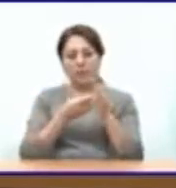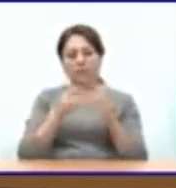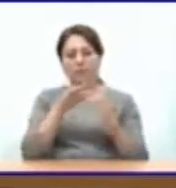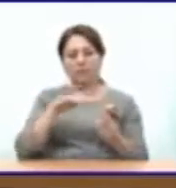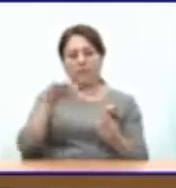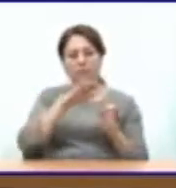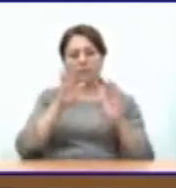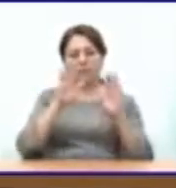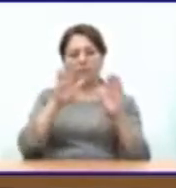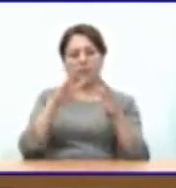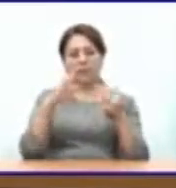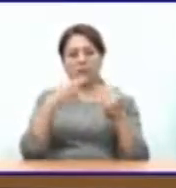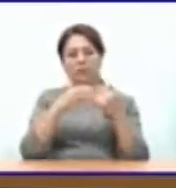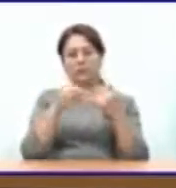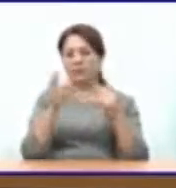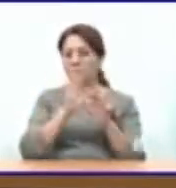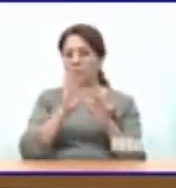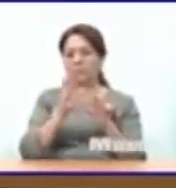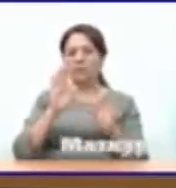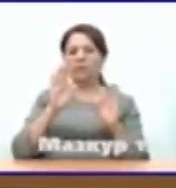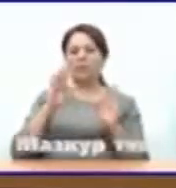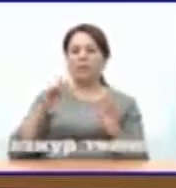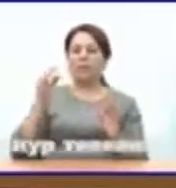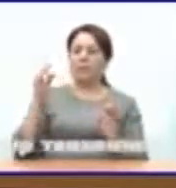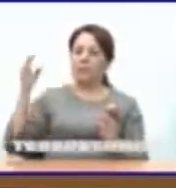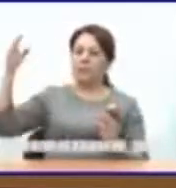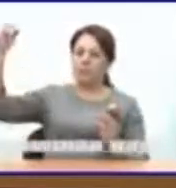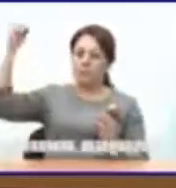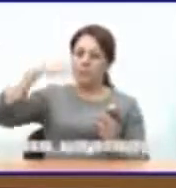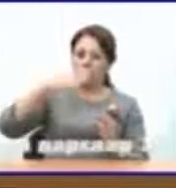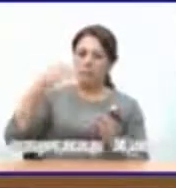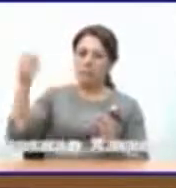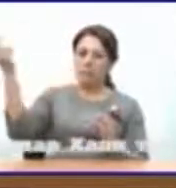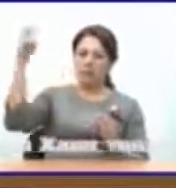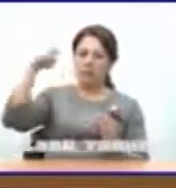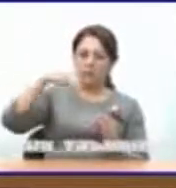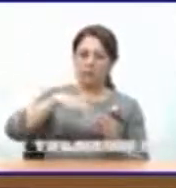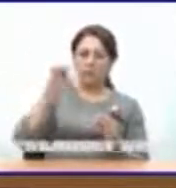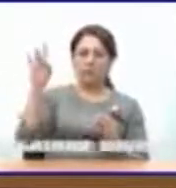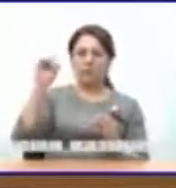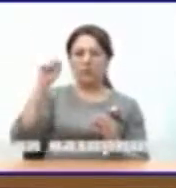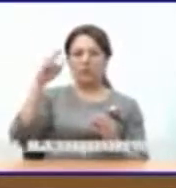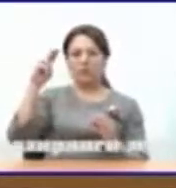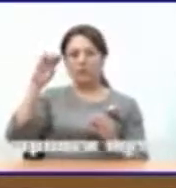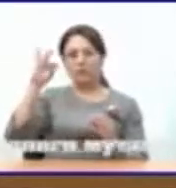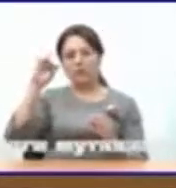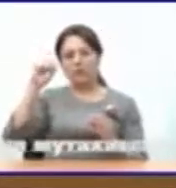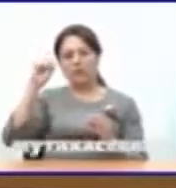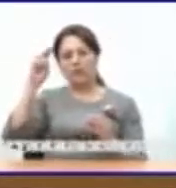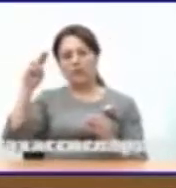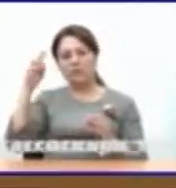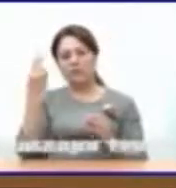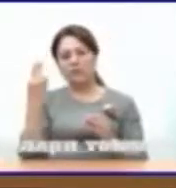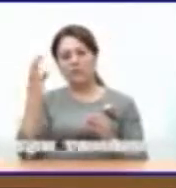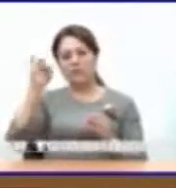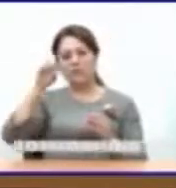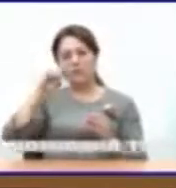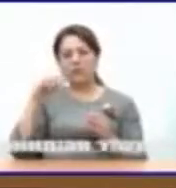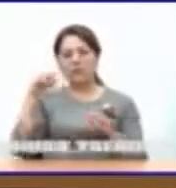balki uni quyoshdan kelayotgan eng katta xavf-xatar, radiatsiya ta'siridan ham himoya qiladi.